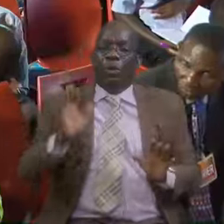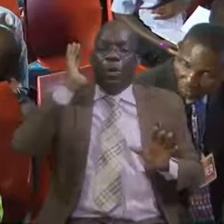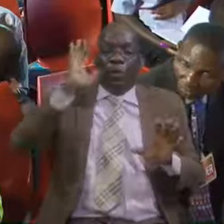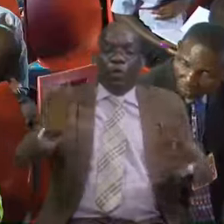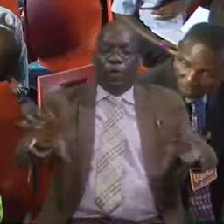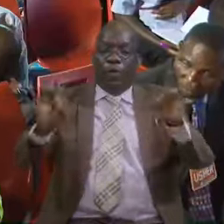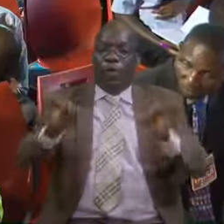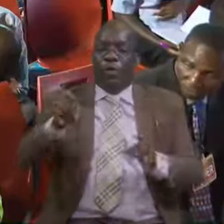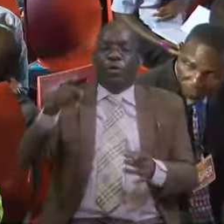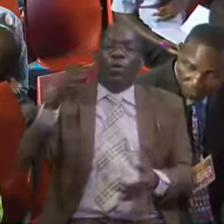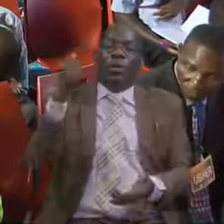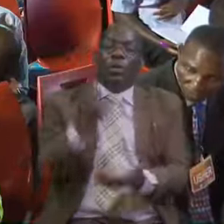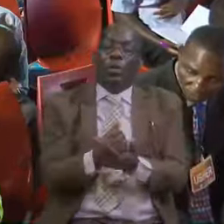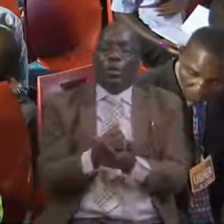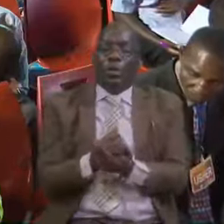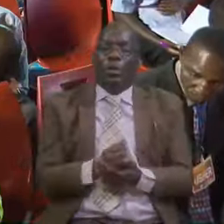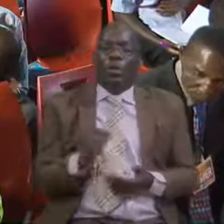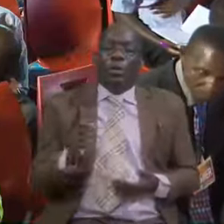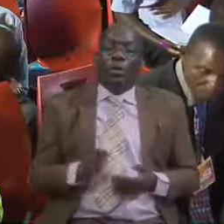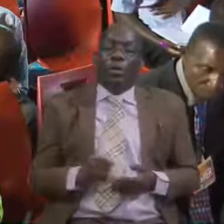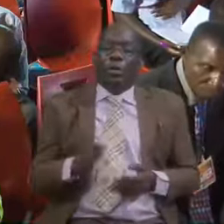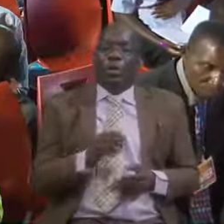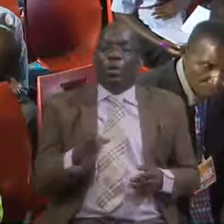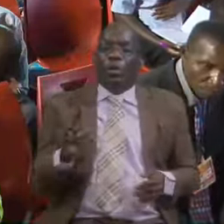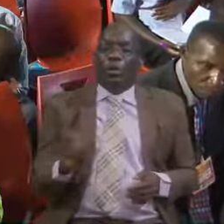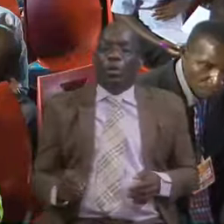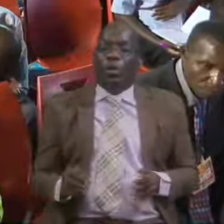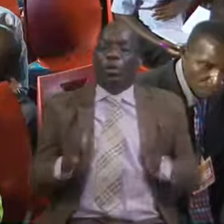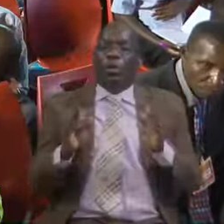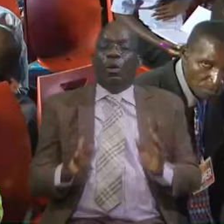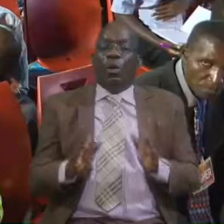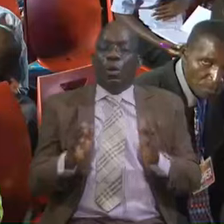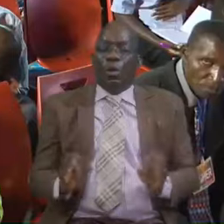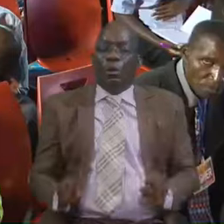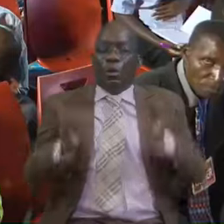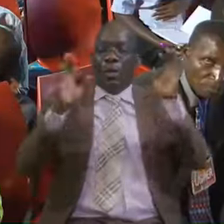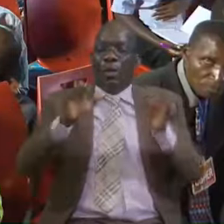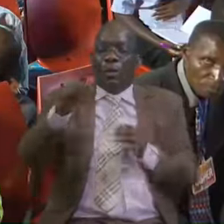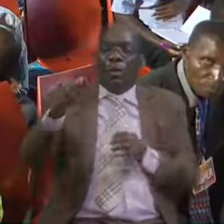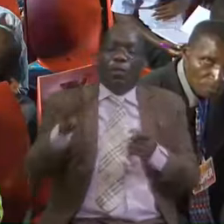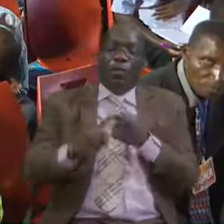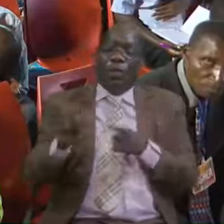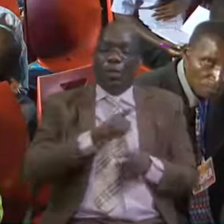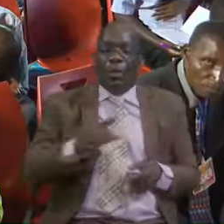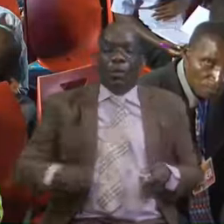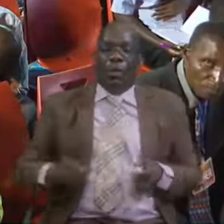are. So be committing yourself into the hands of the Lord.